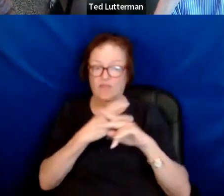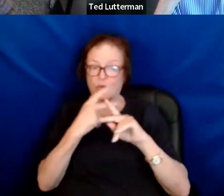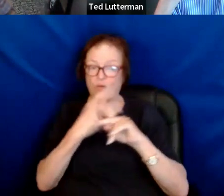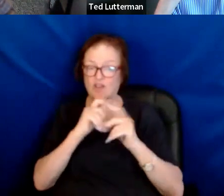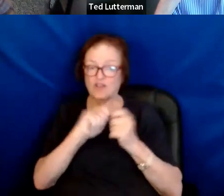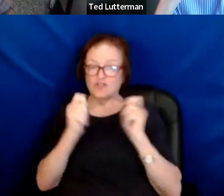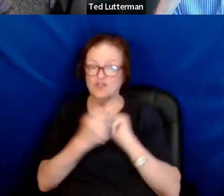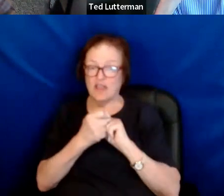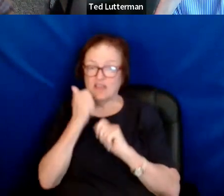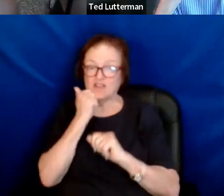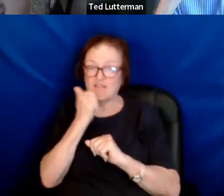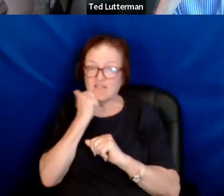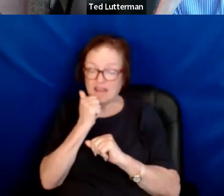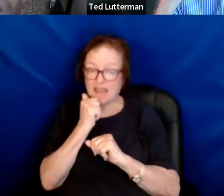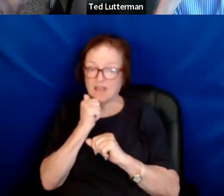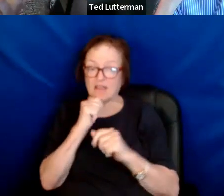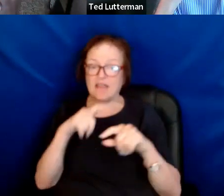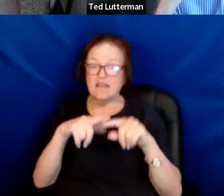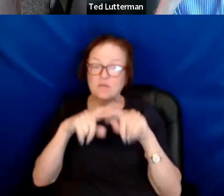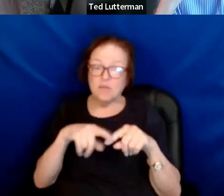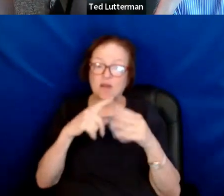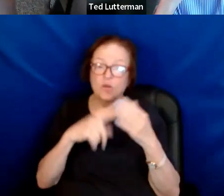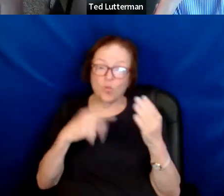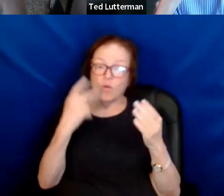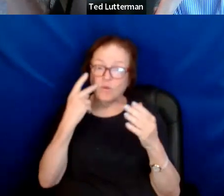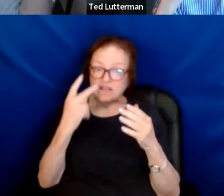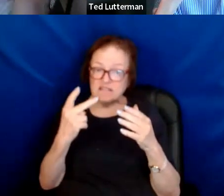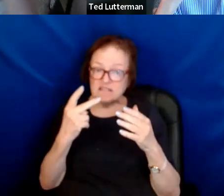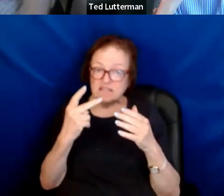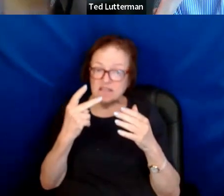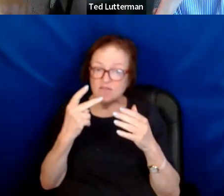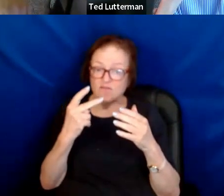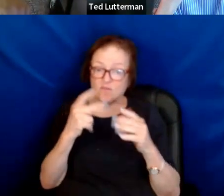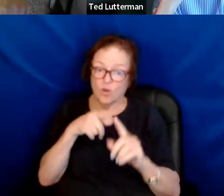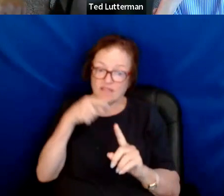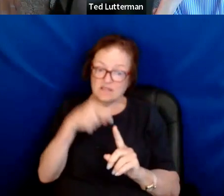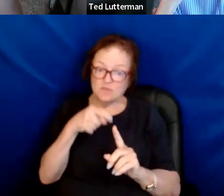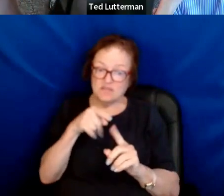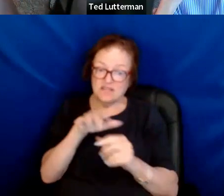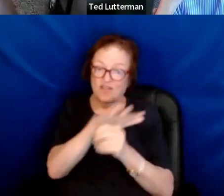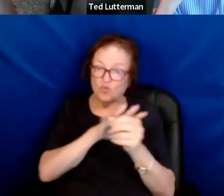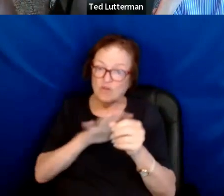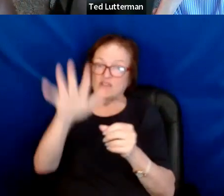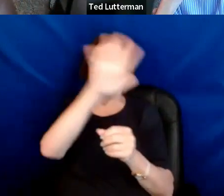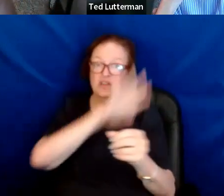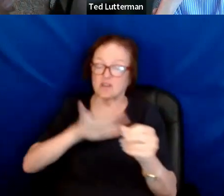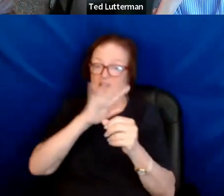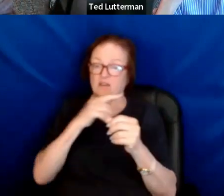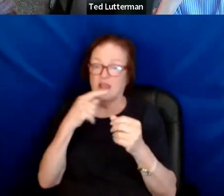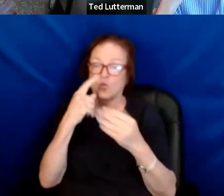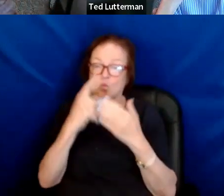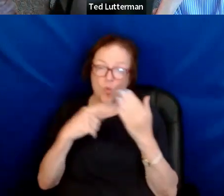change from day to day based on what we see census for this region's residents to look like.